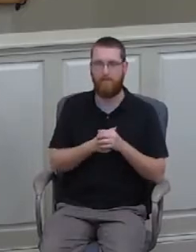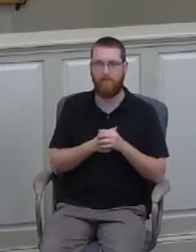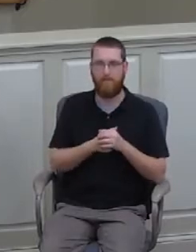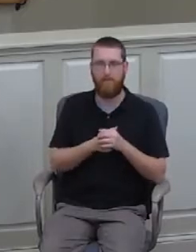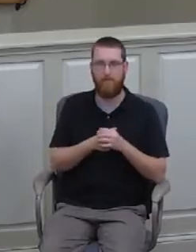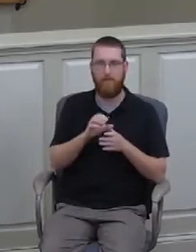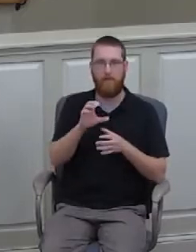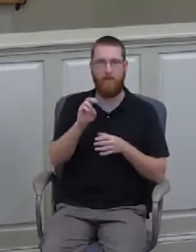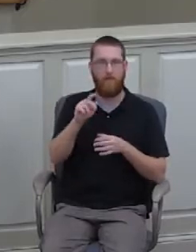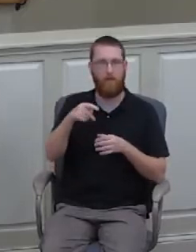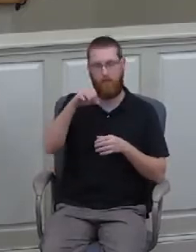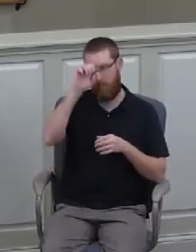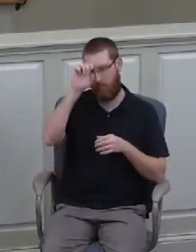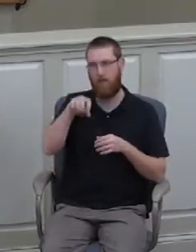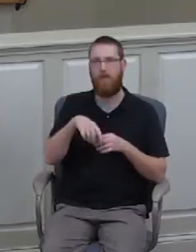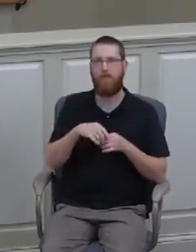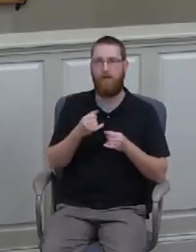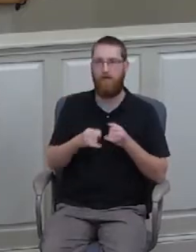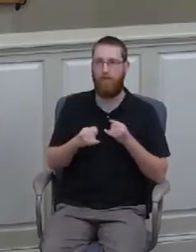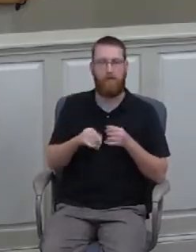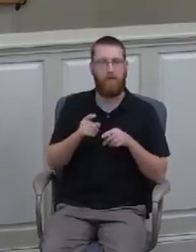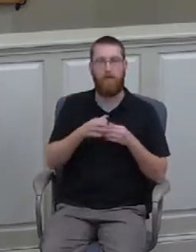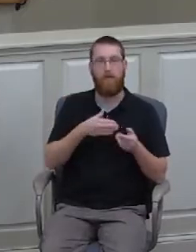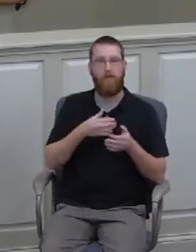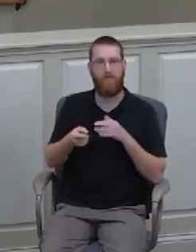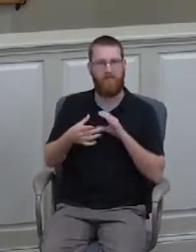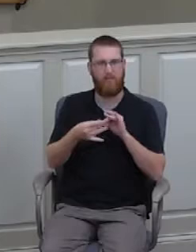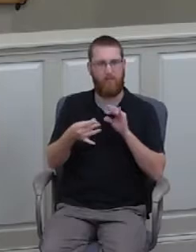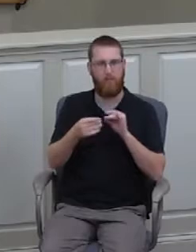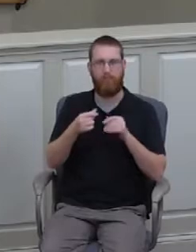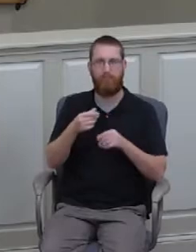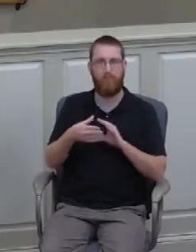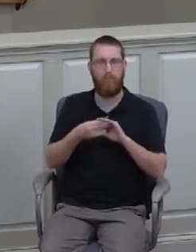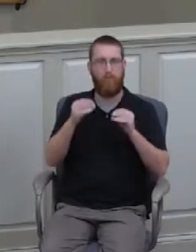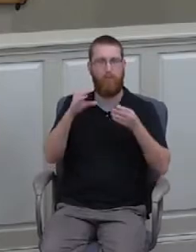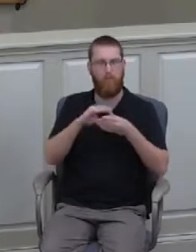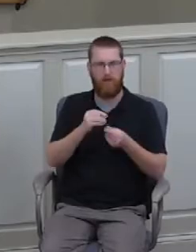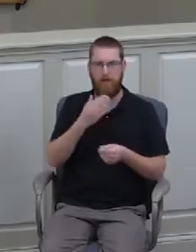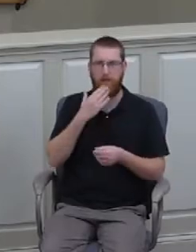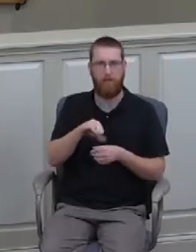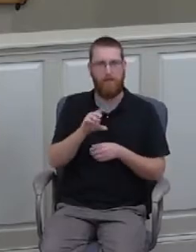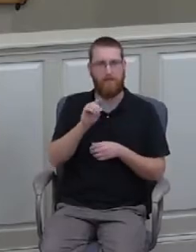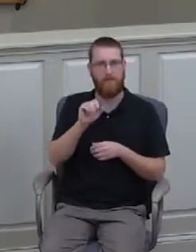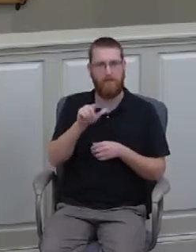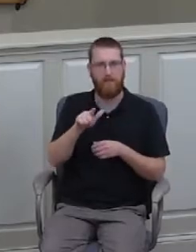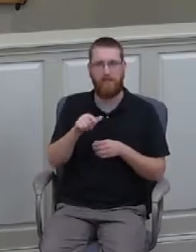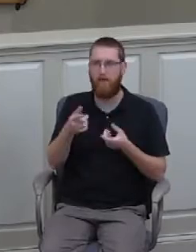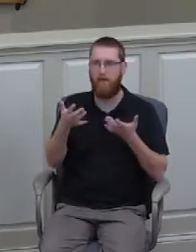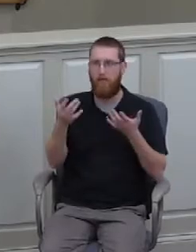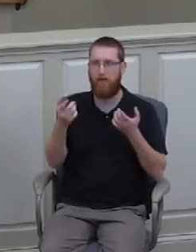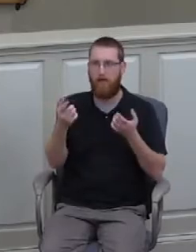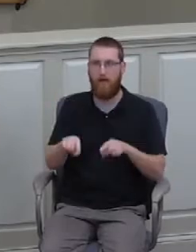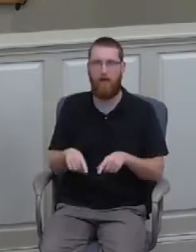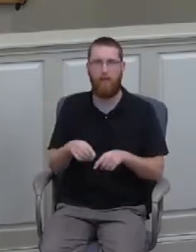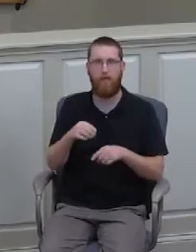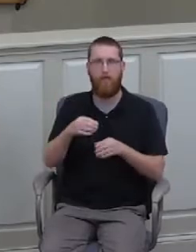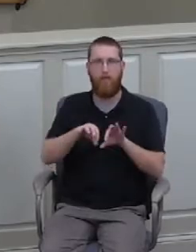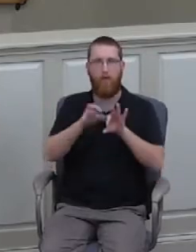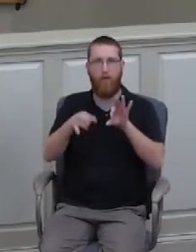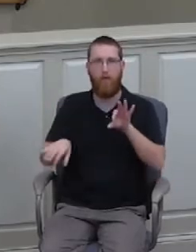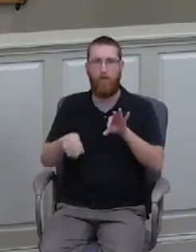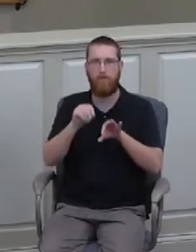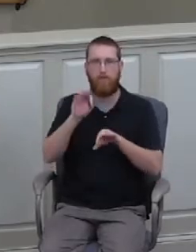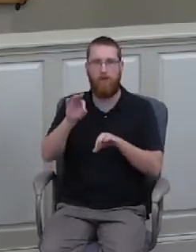So, I just want to point that story out. I mean, it's a bad deal. And what happened when you pull the hose off the truck, there's